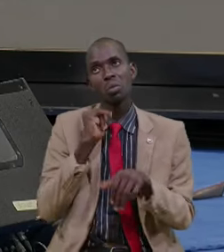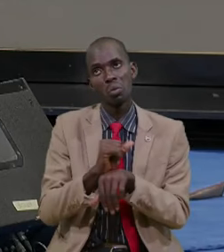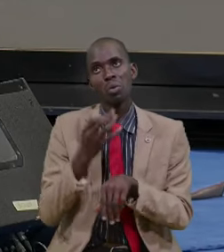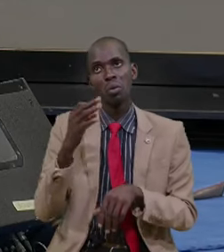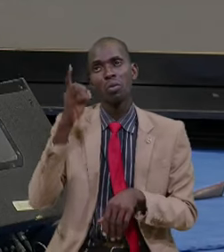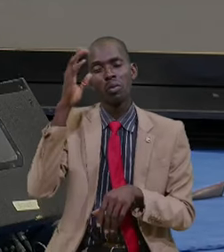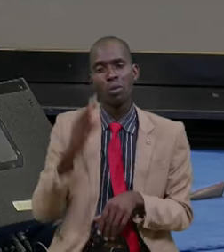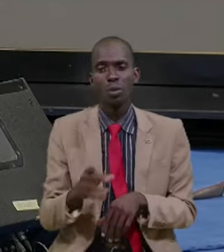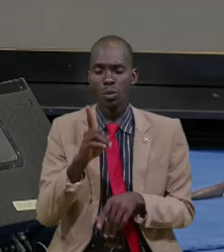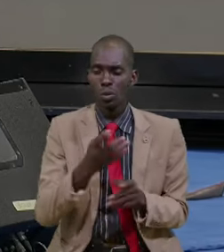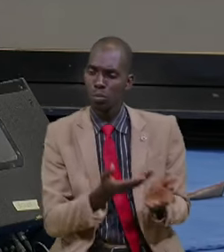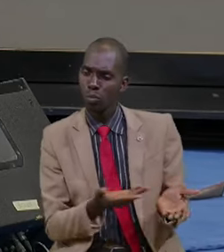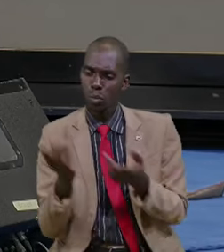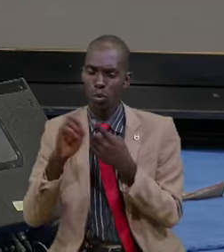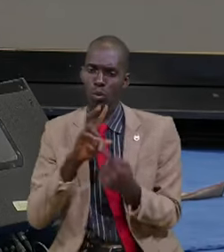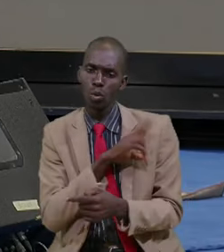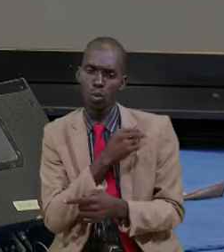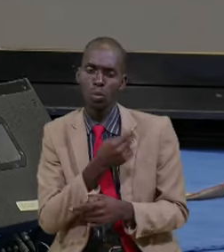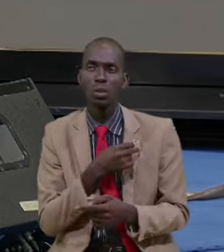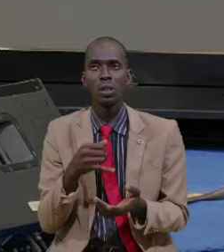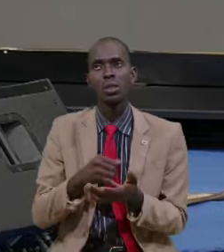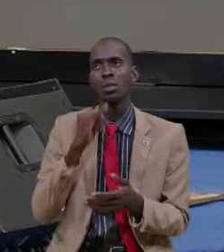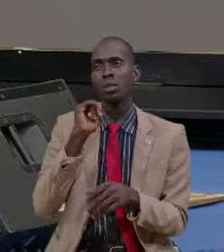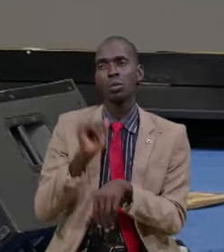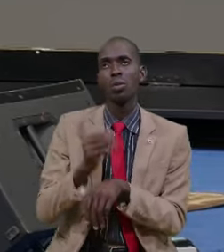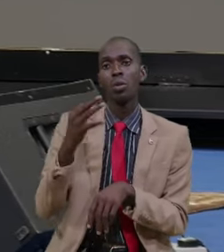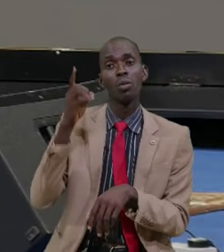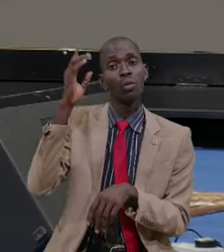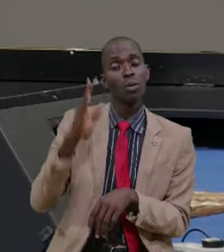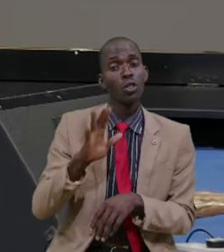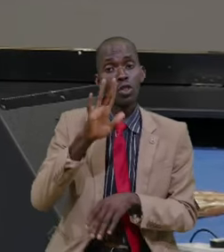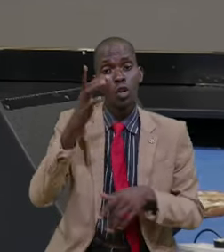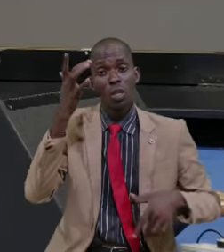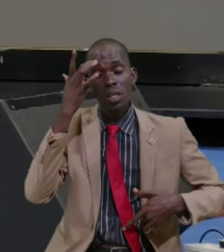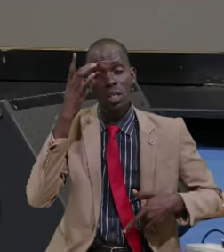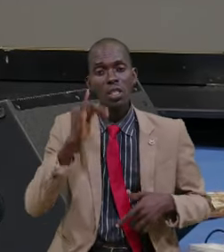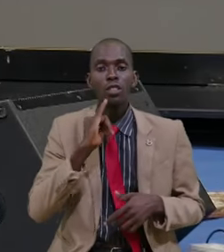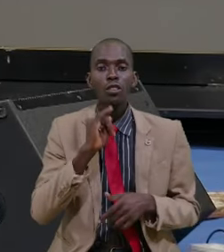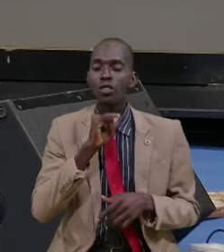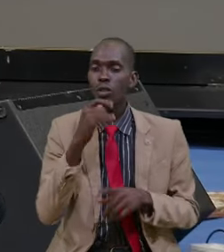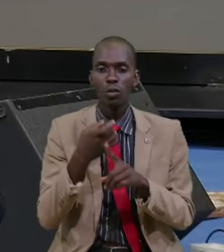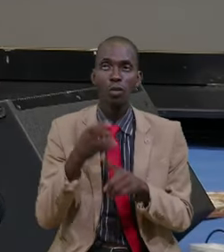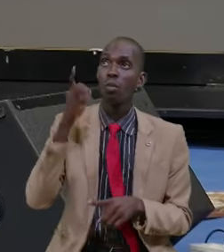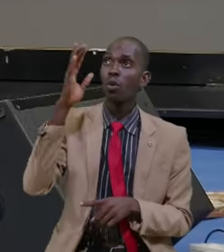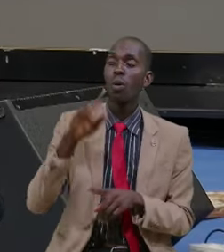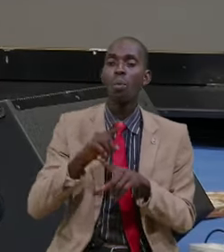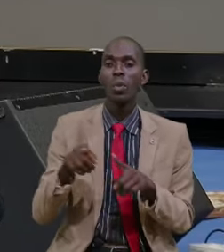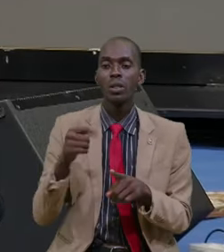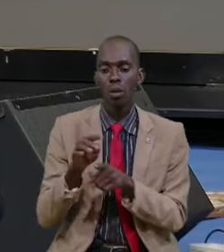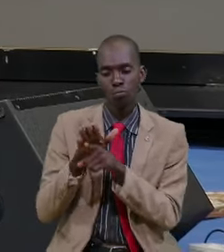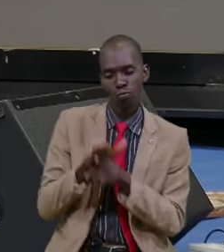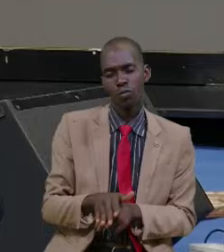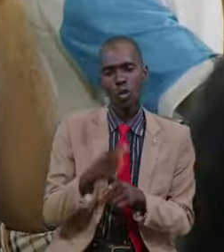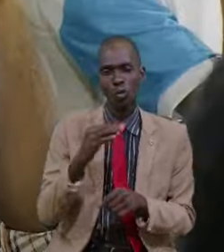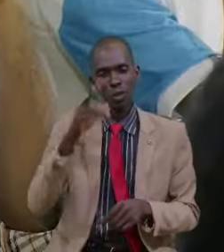of God. Your sickness is not an act of God. It's the oppression of the devil. You didn't